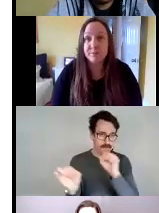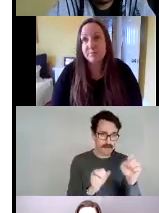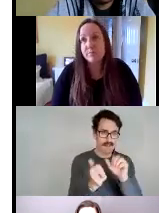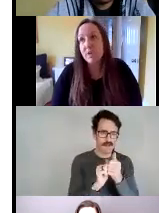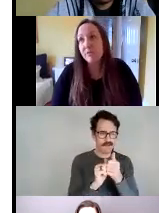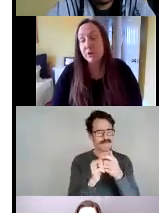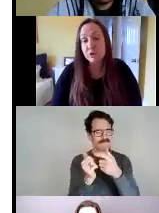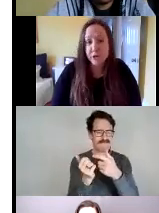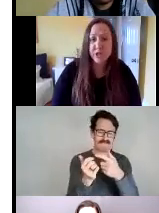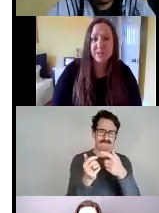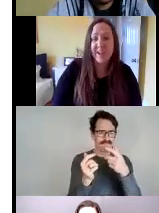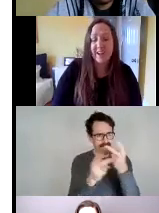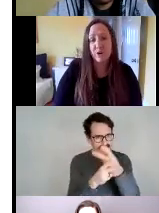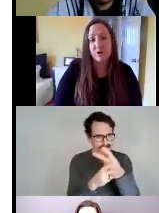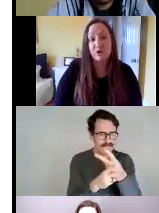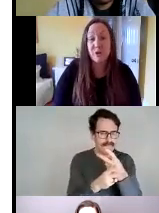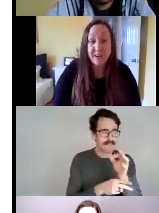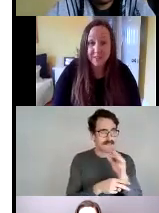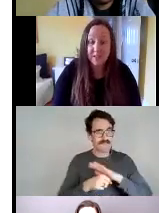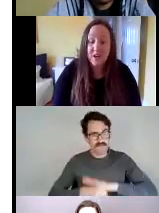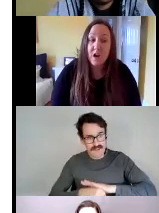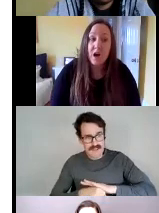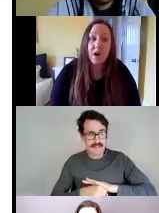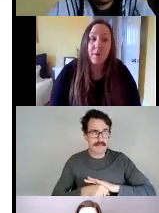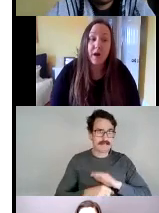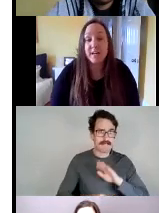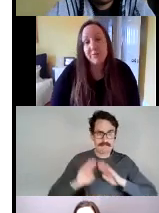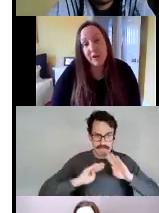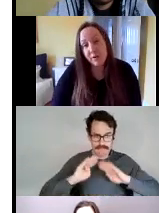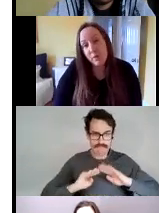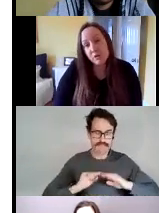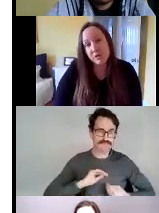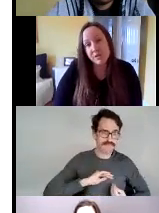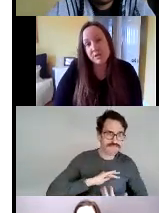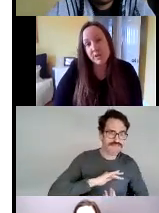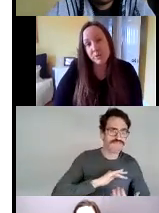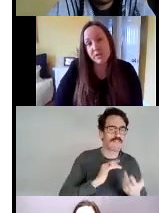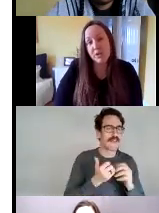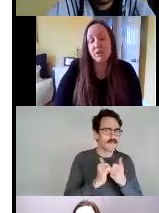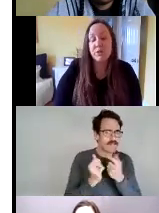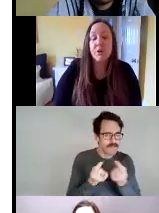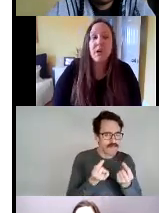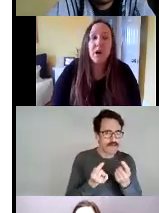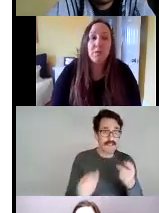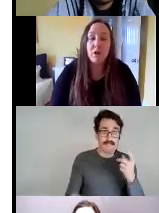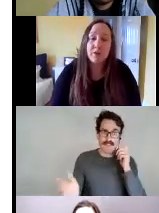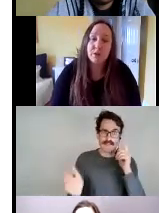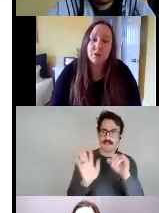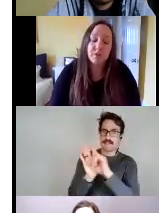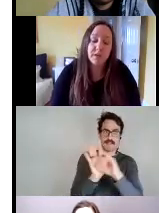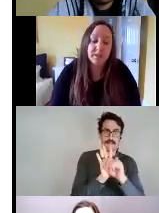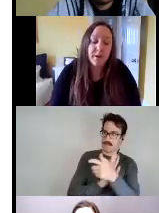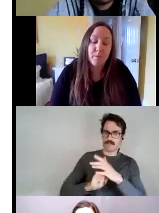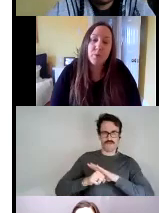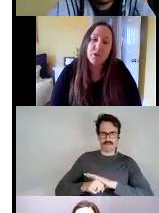grief, frustration, anger, stress, identifying what stress looks like within you, all of these